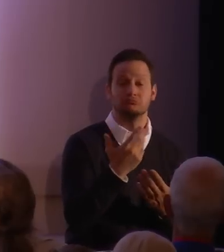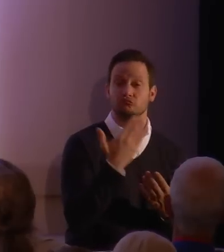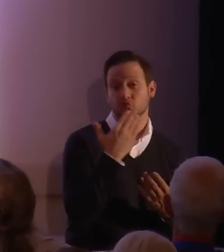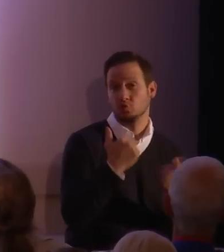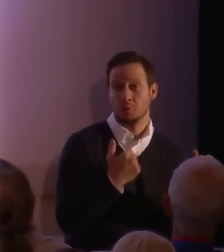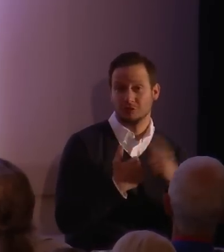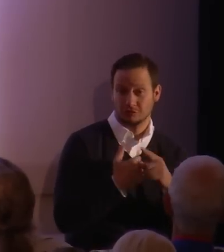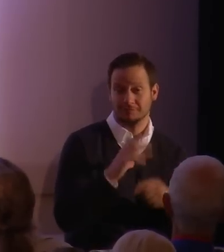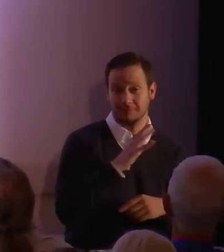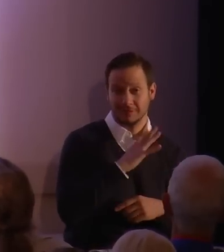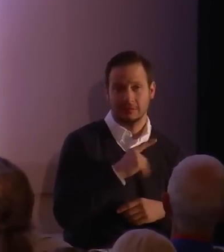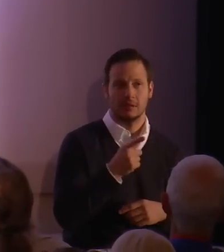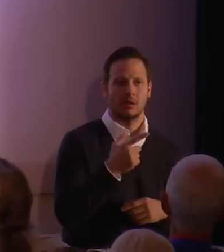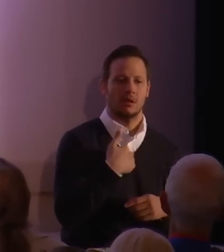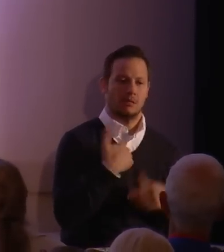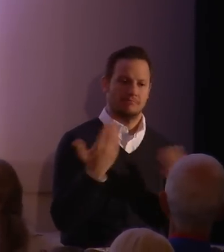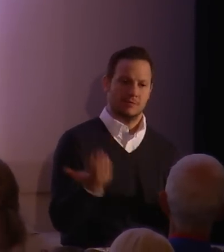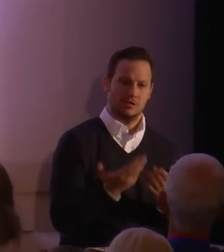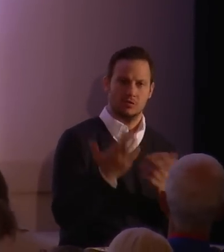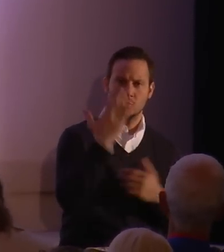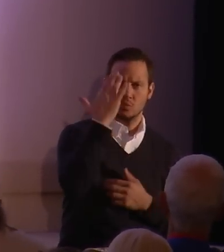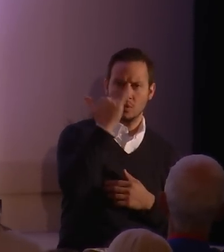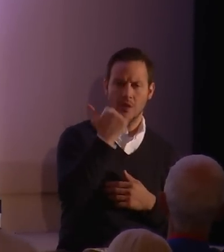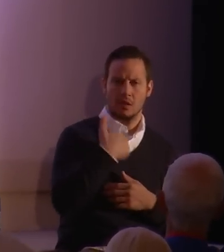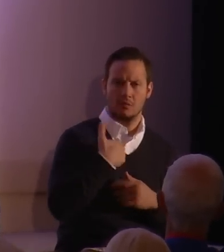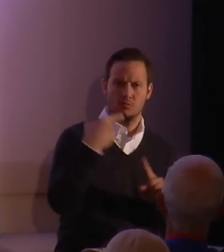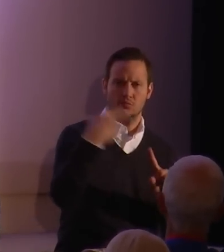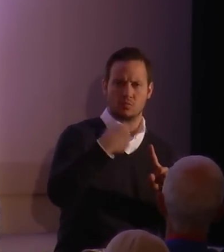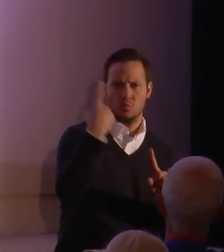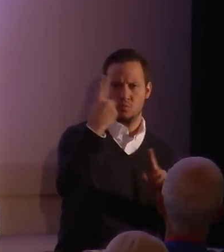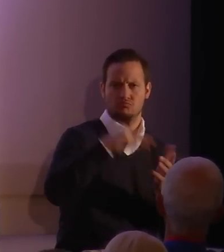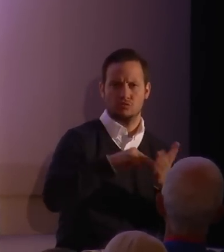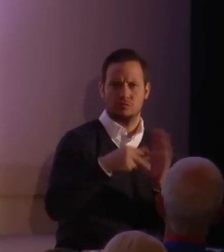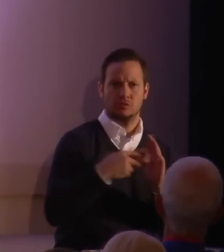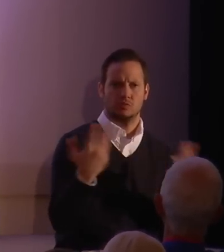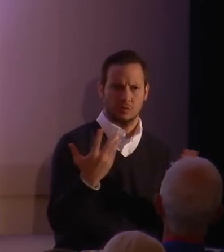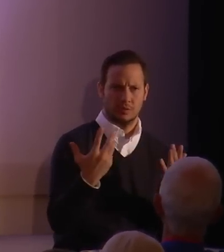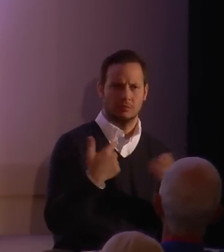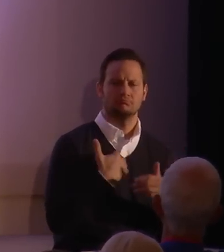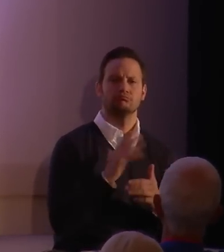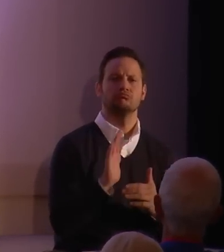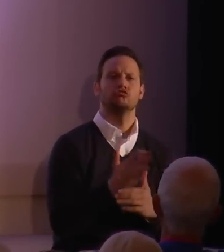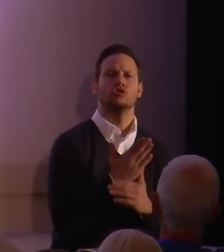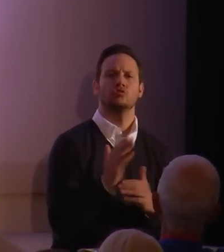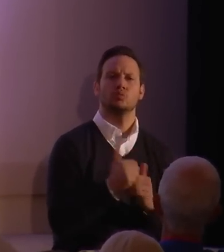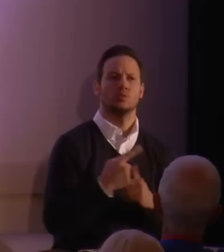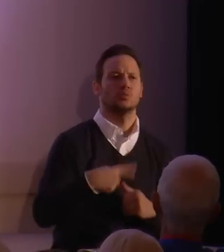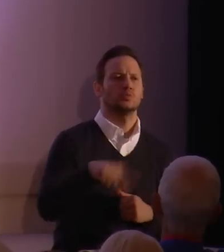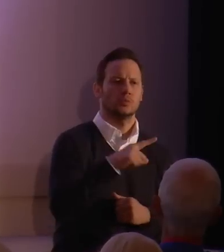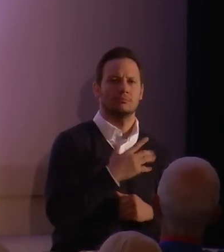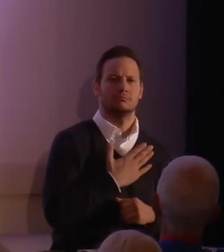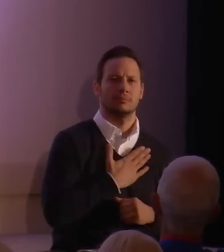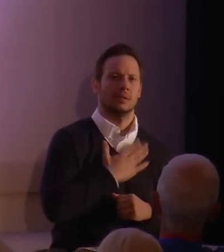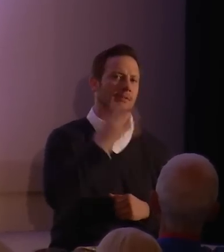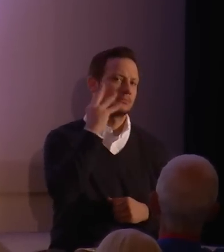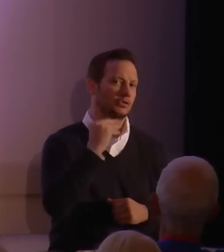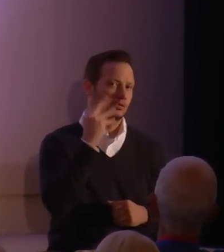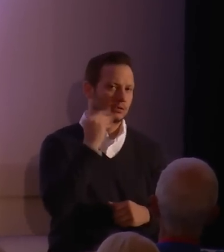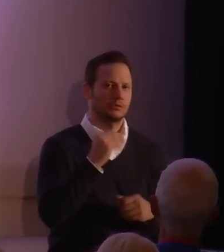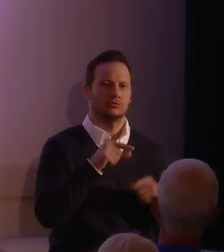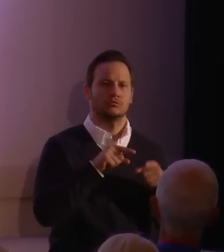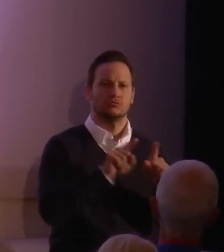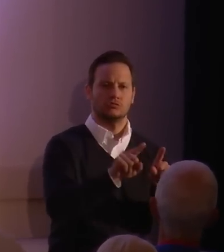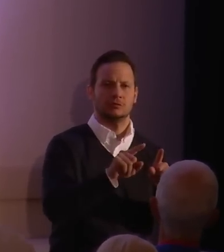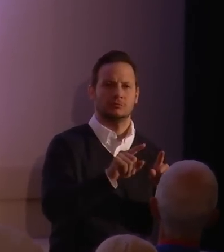question. I'm truly here to do one thing, and one thing only, and that's simply to share with you my experience of faith in the game of